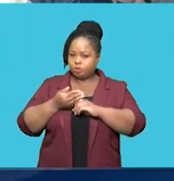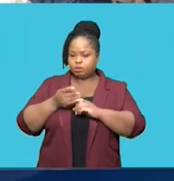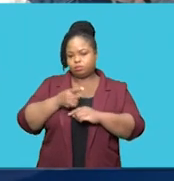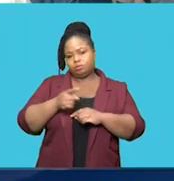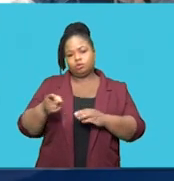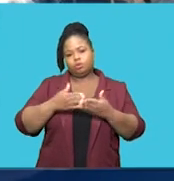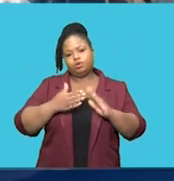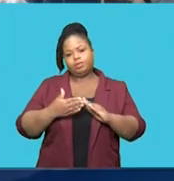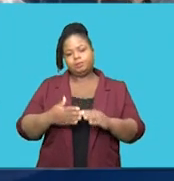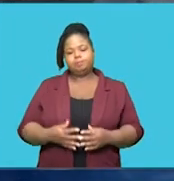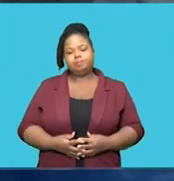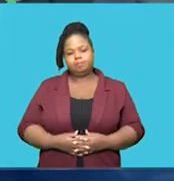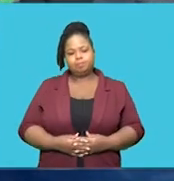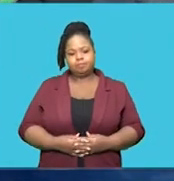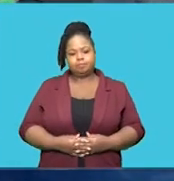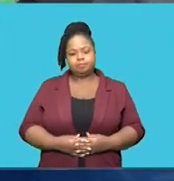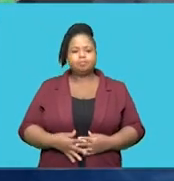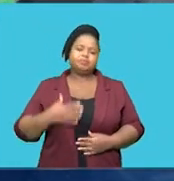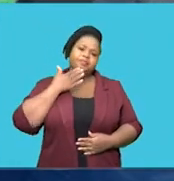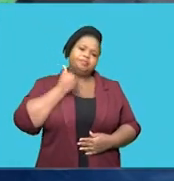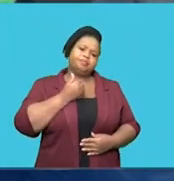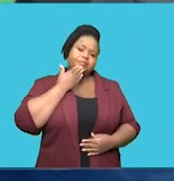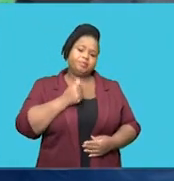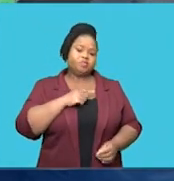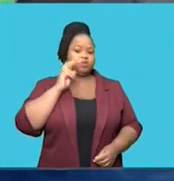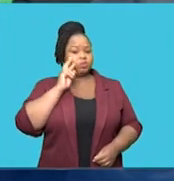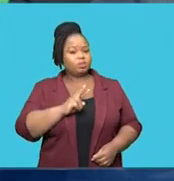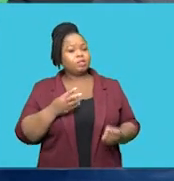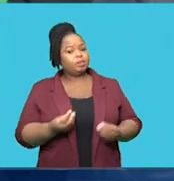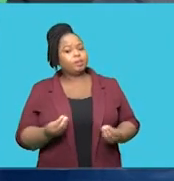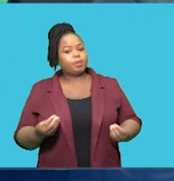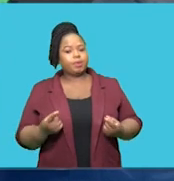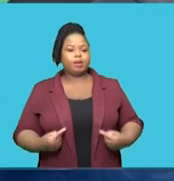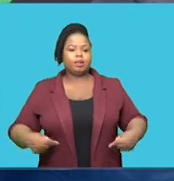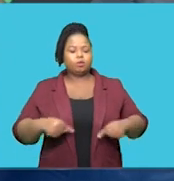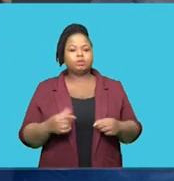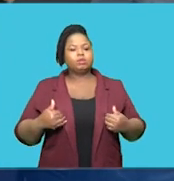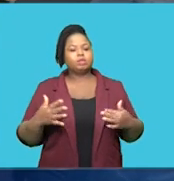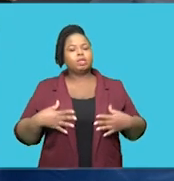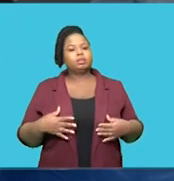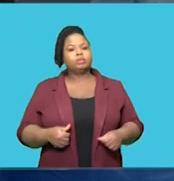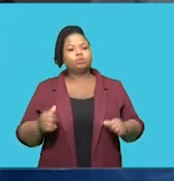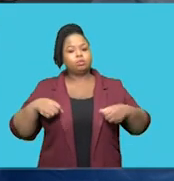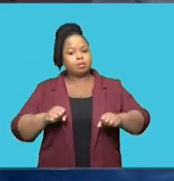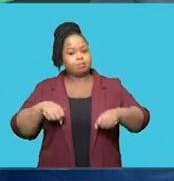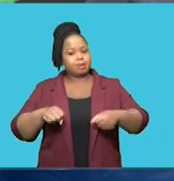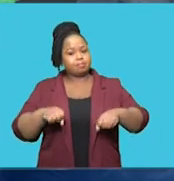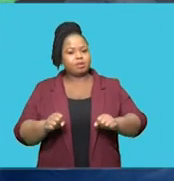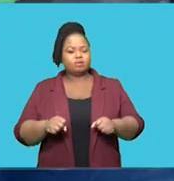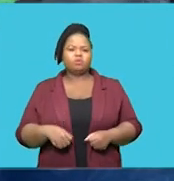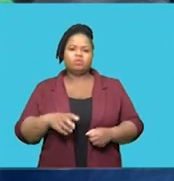kusezandleni zomphakathi. Siyacela kakhulu ukuthi uma nibona iy'ngane zethu seyiqala sezikubhike